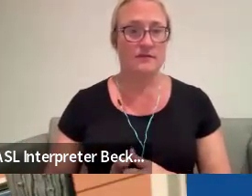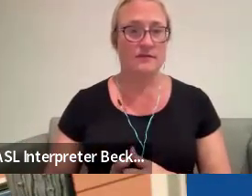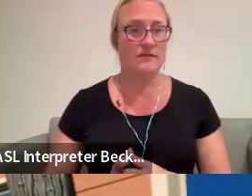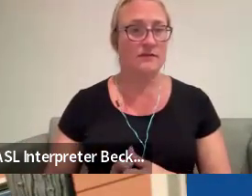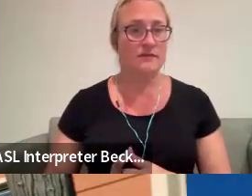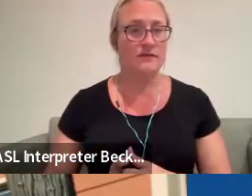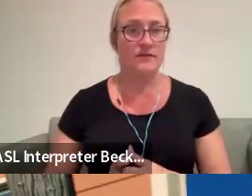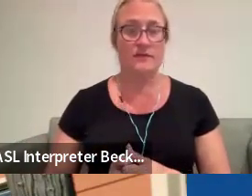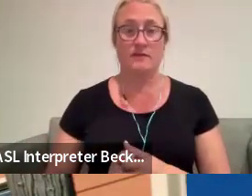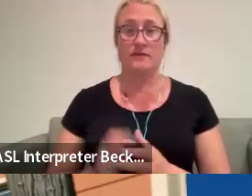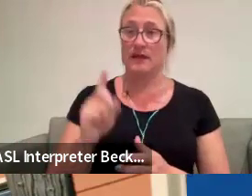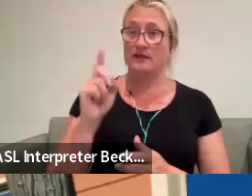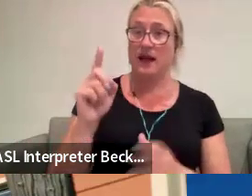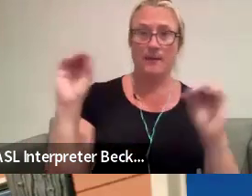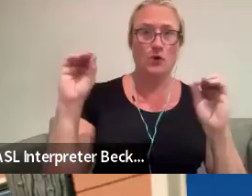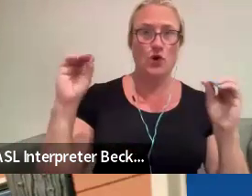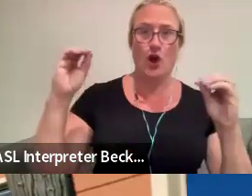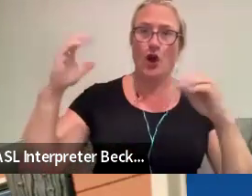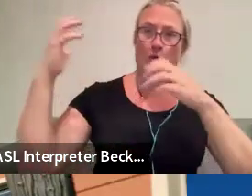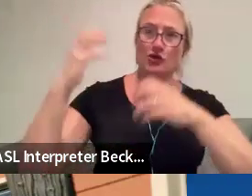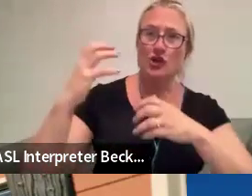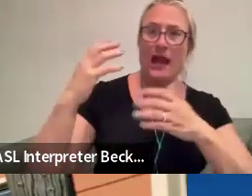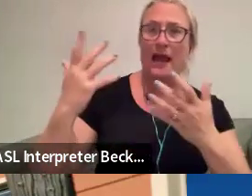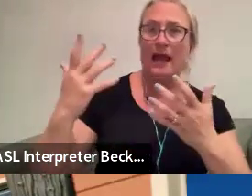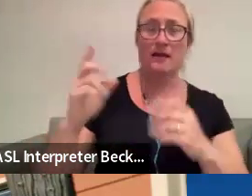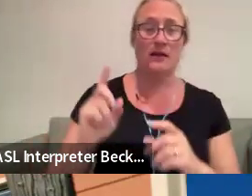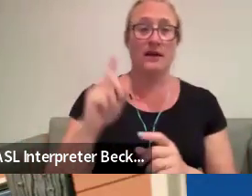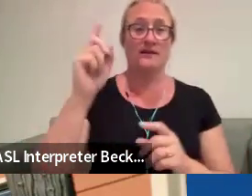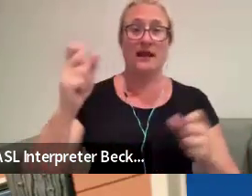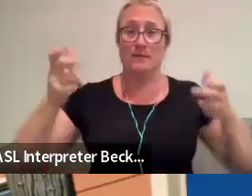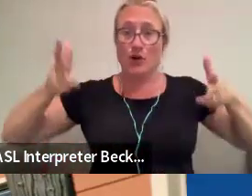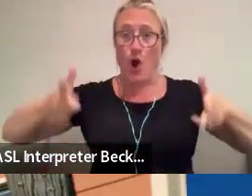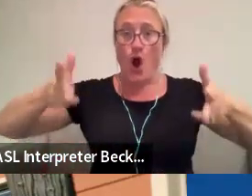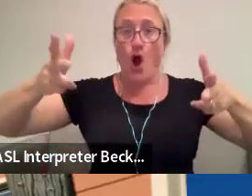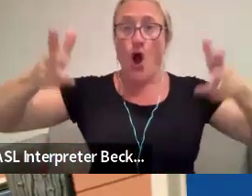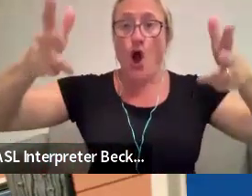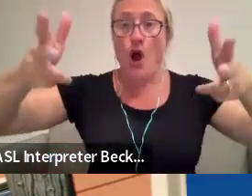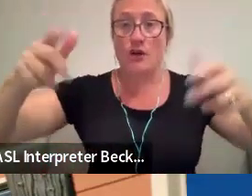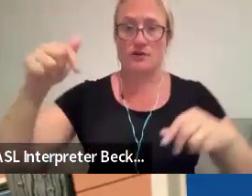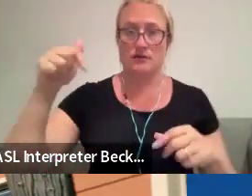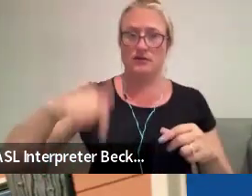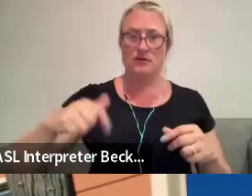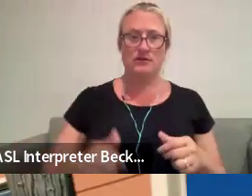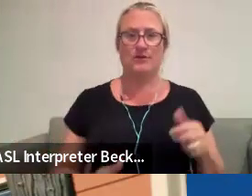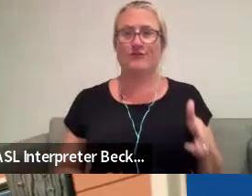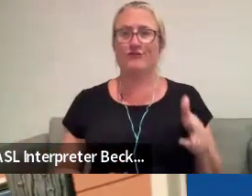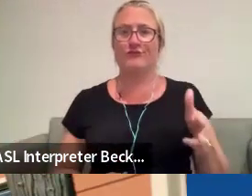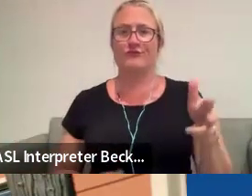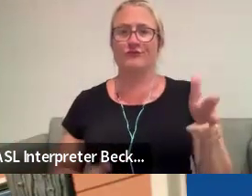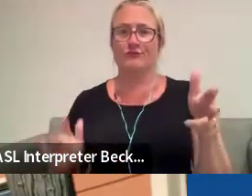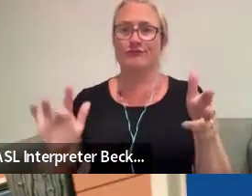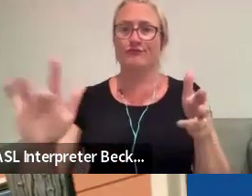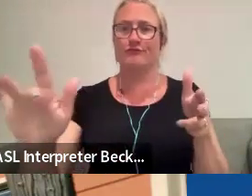Yeah, no shade. The cars. So in the top one, there's cars parked on both of the street. So that's more emissions, more